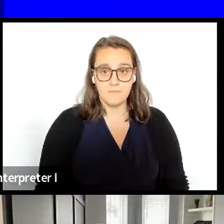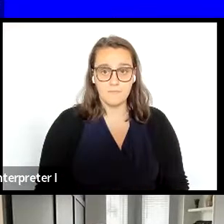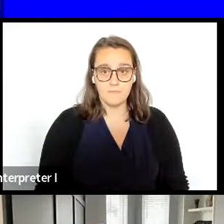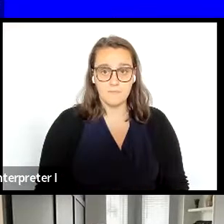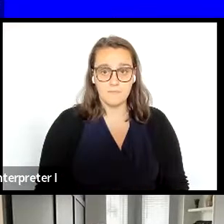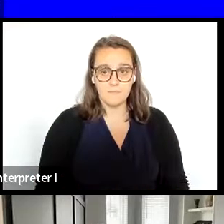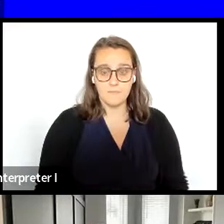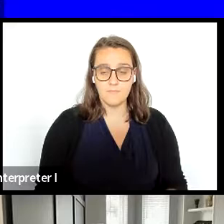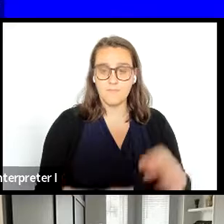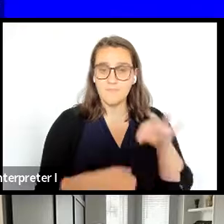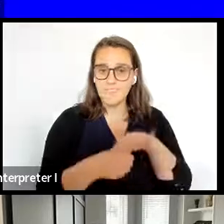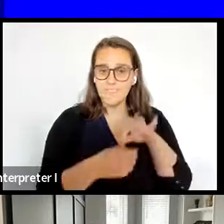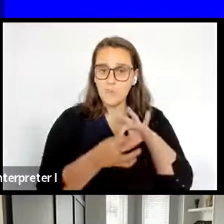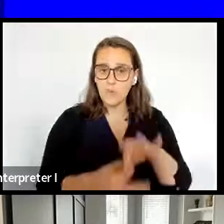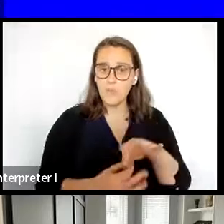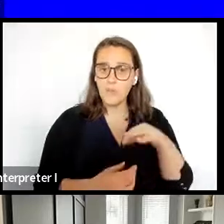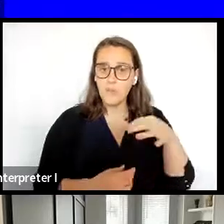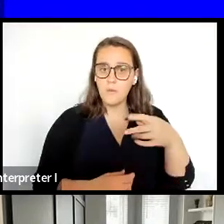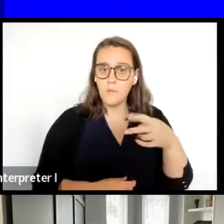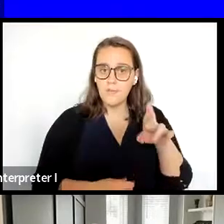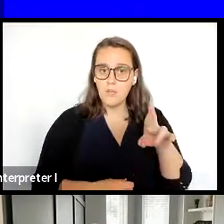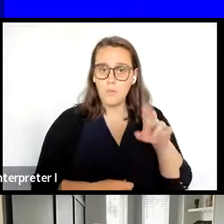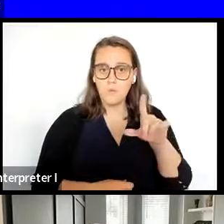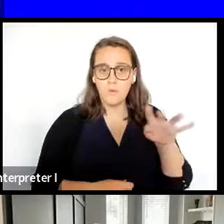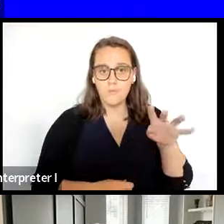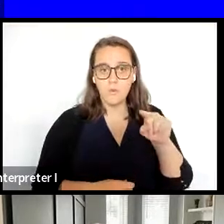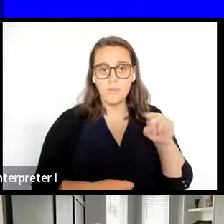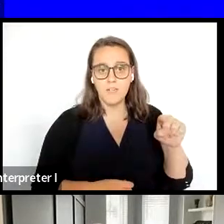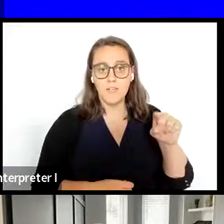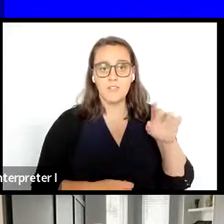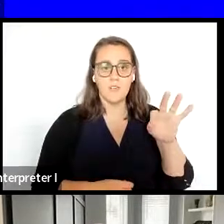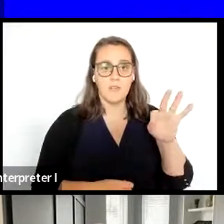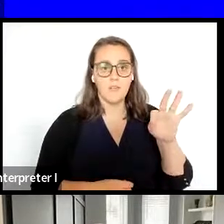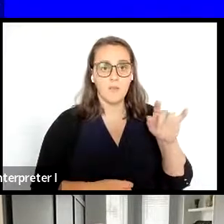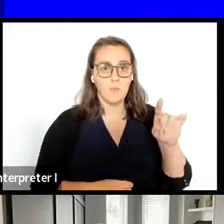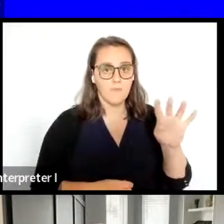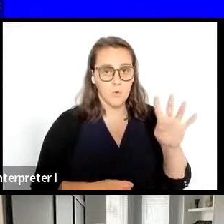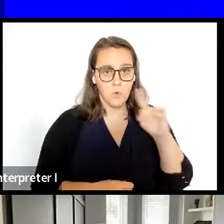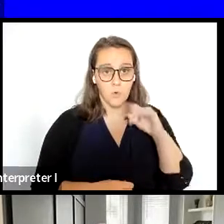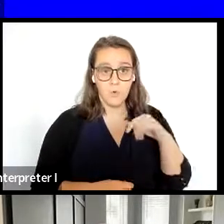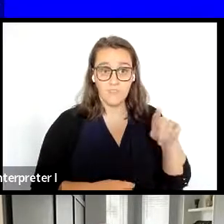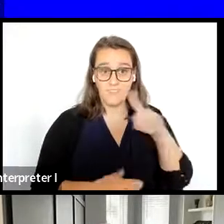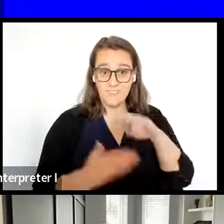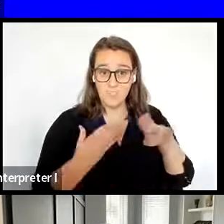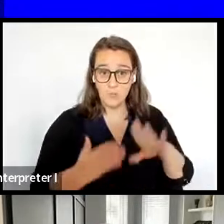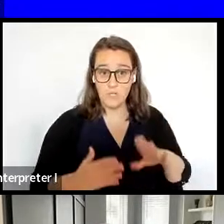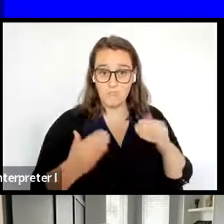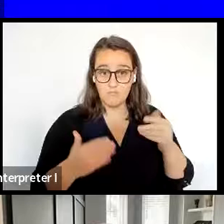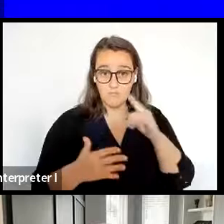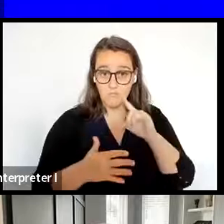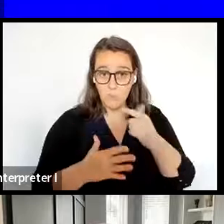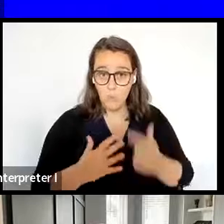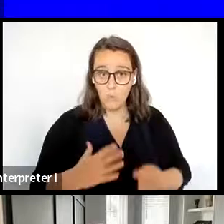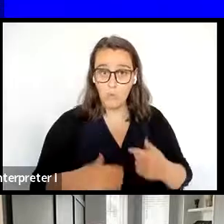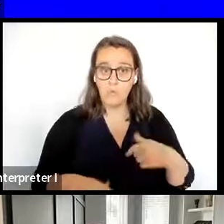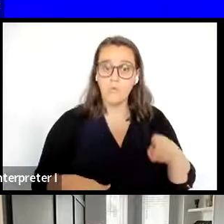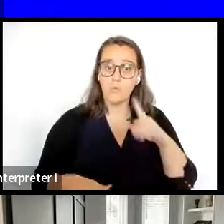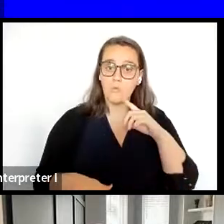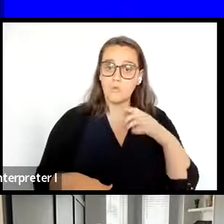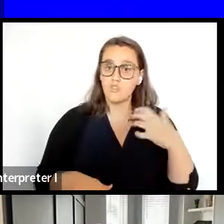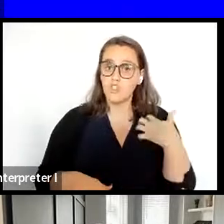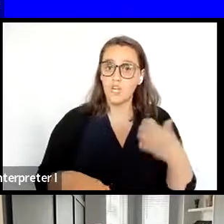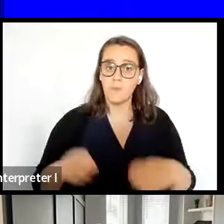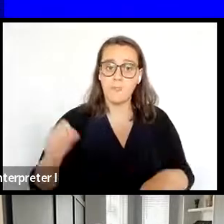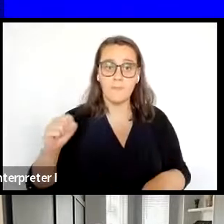The vote will be on PR 24-914. Madam Secretary, would you call the roll? Chairman Mendelson.